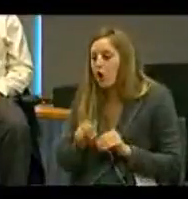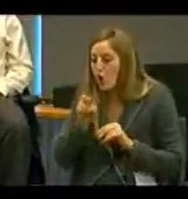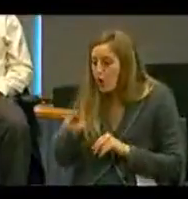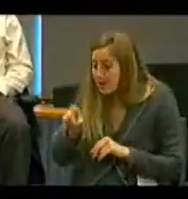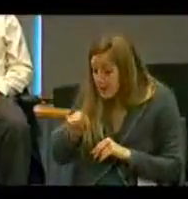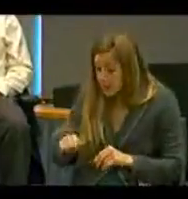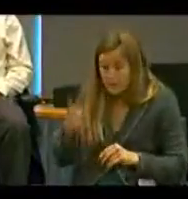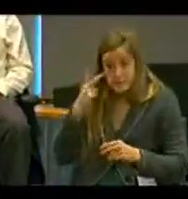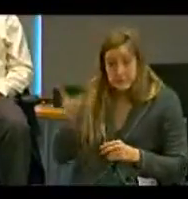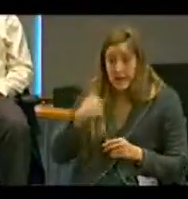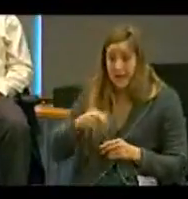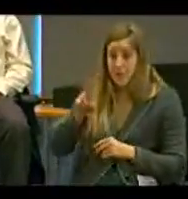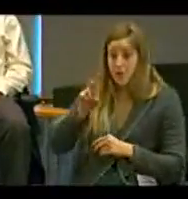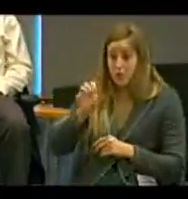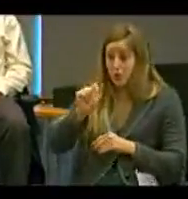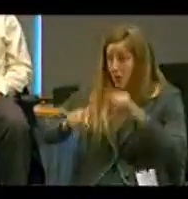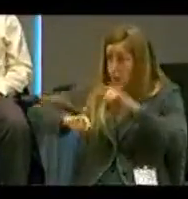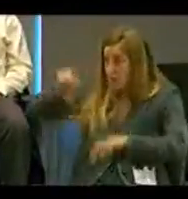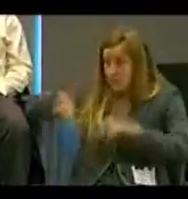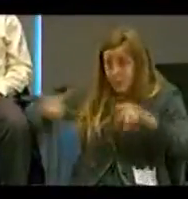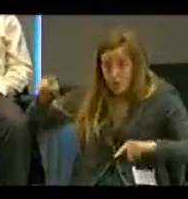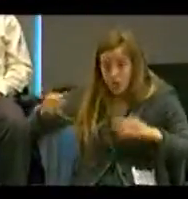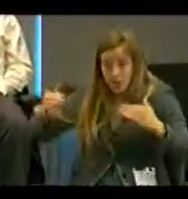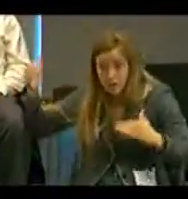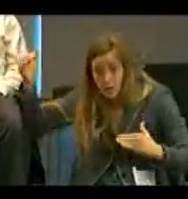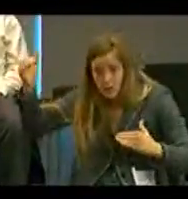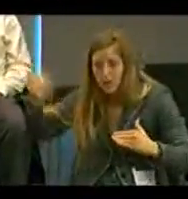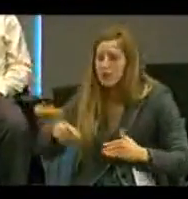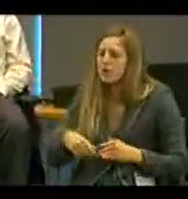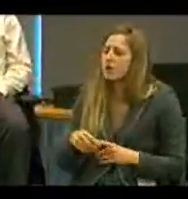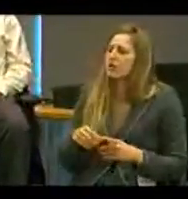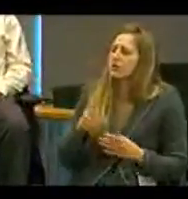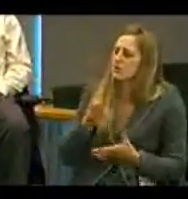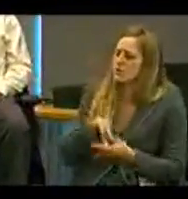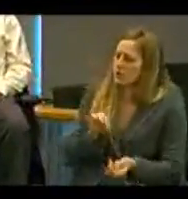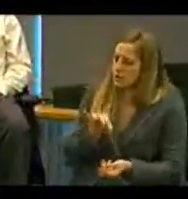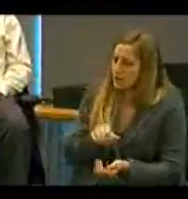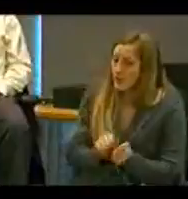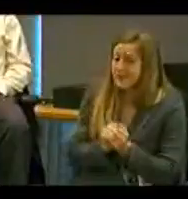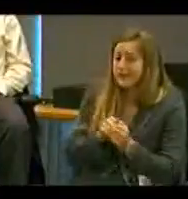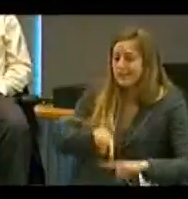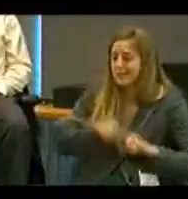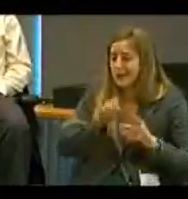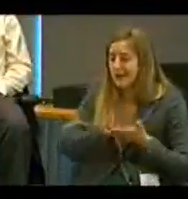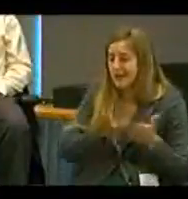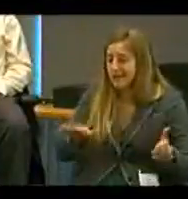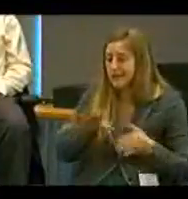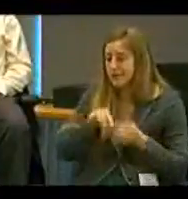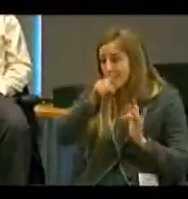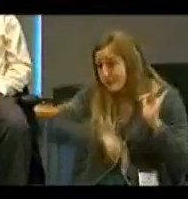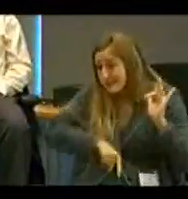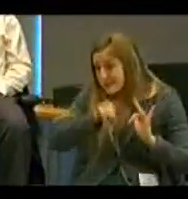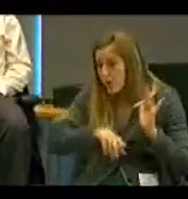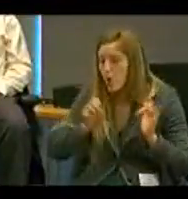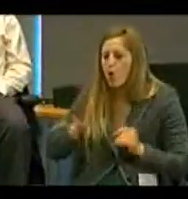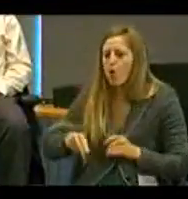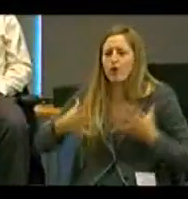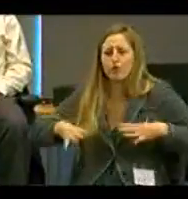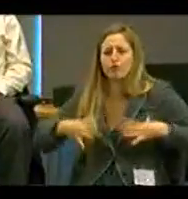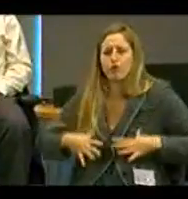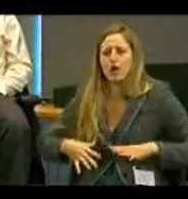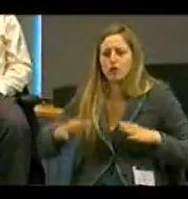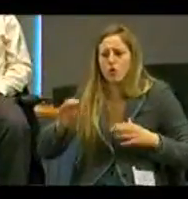racial disparities, and if some of them are due to suspending kids for truancy or for dress code violations or unnecessary kinds